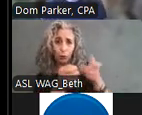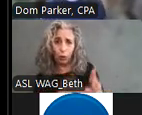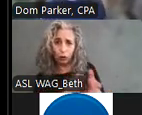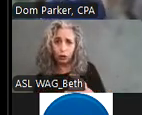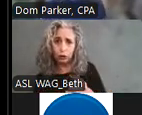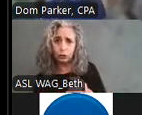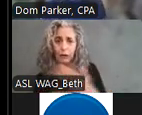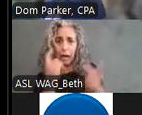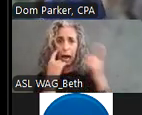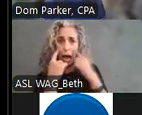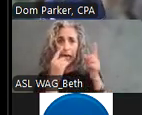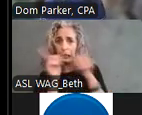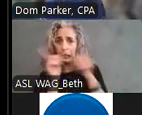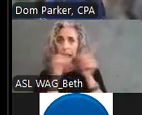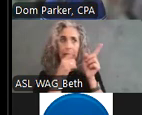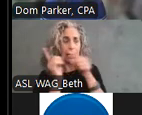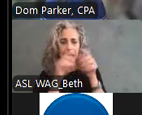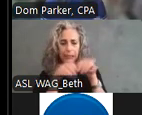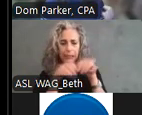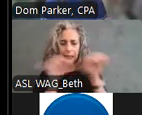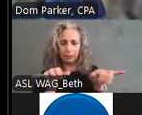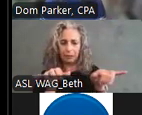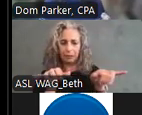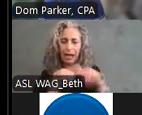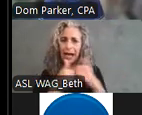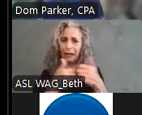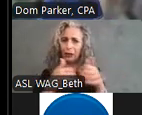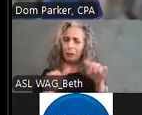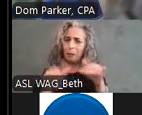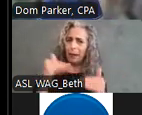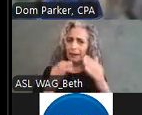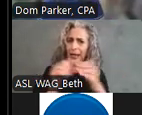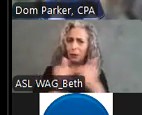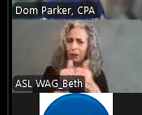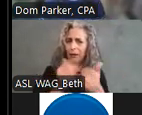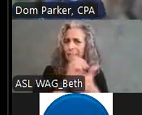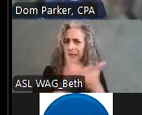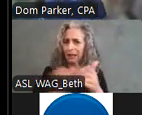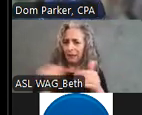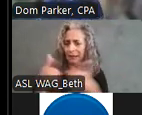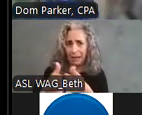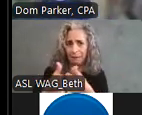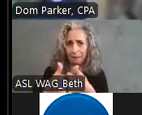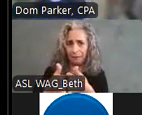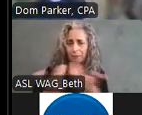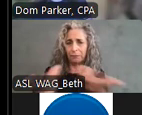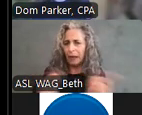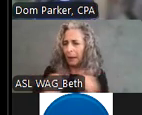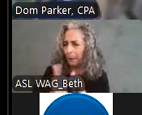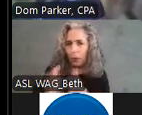systems. How do we balance that with the design of our game, the actual workings of our game?